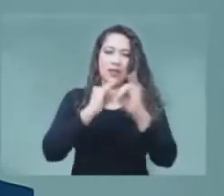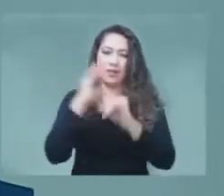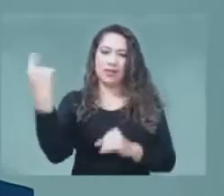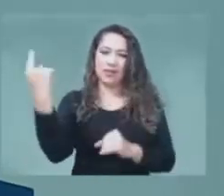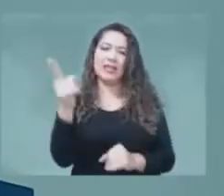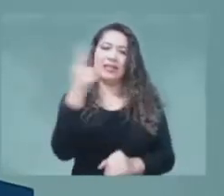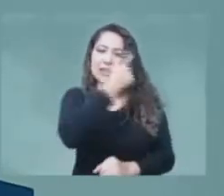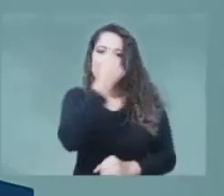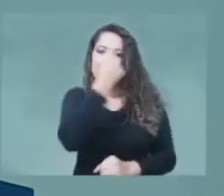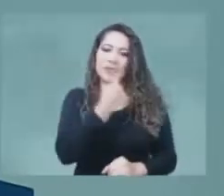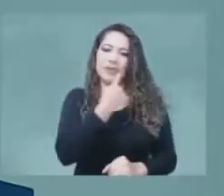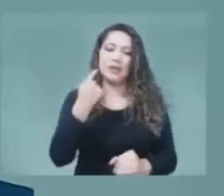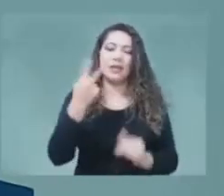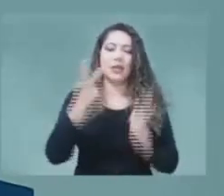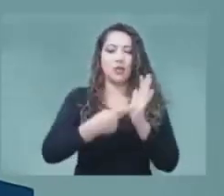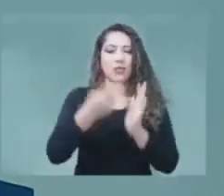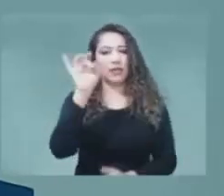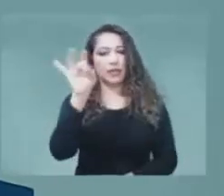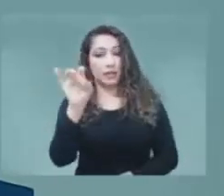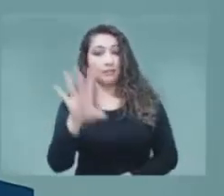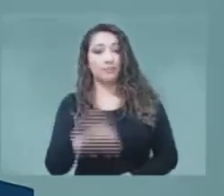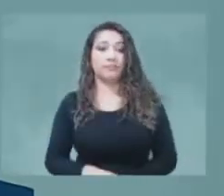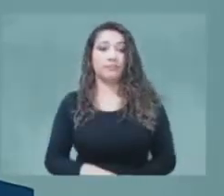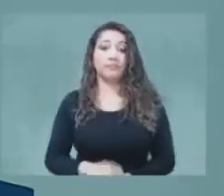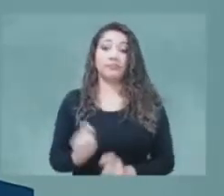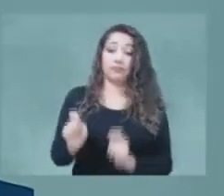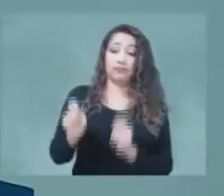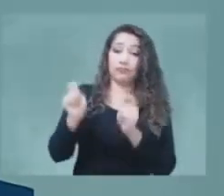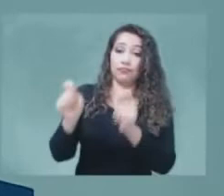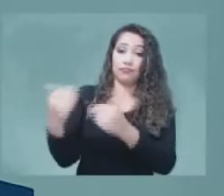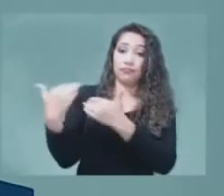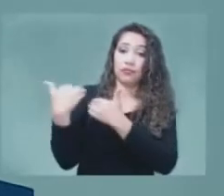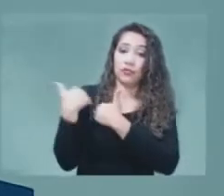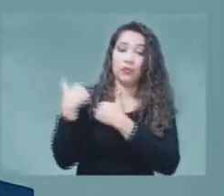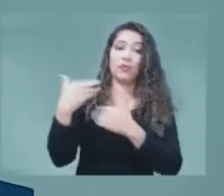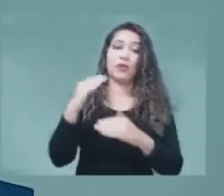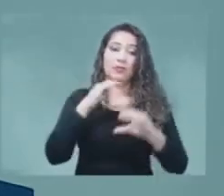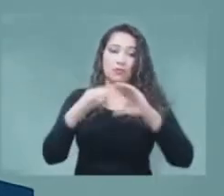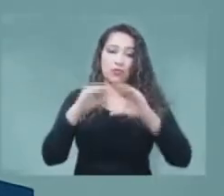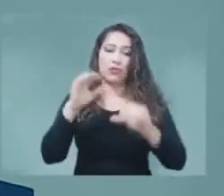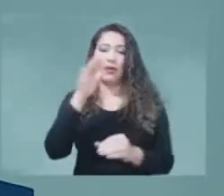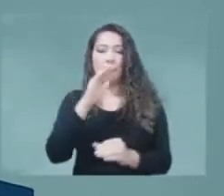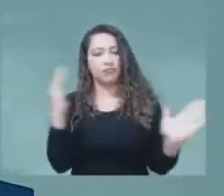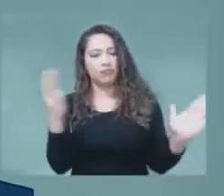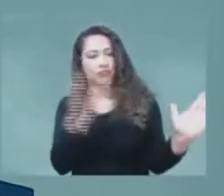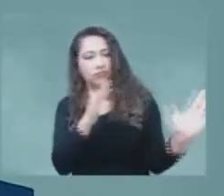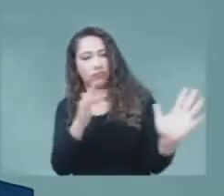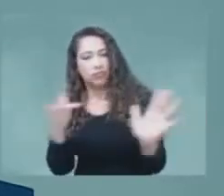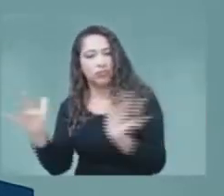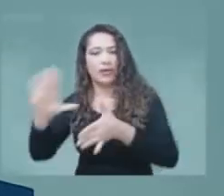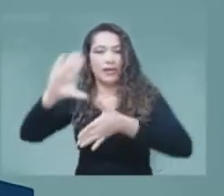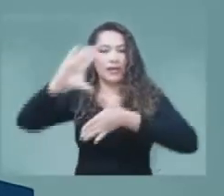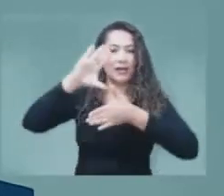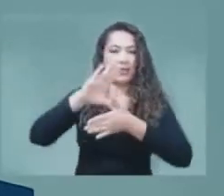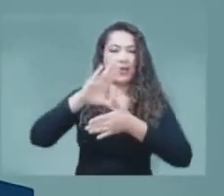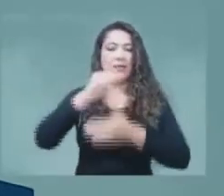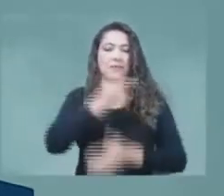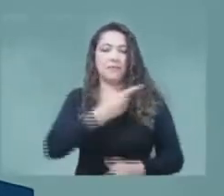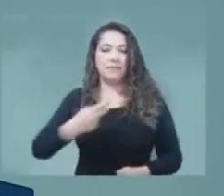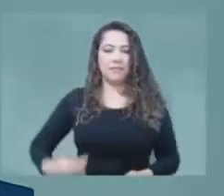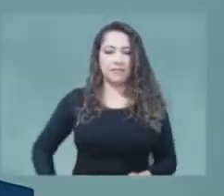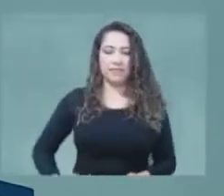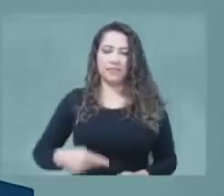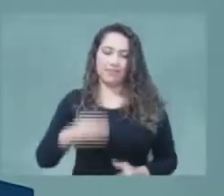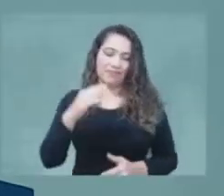Telecommunications since this September 2015. Member of the appointed by ITU for the Americas as Vice President of